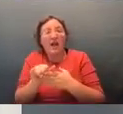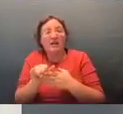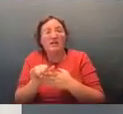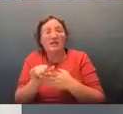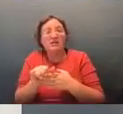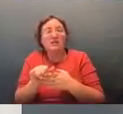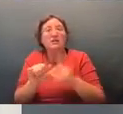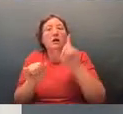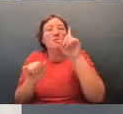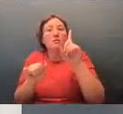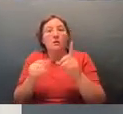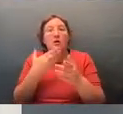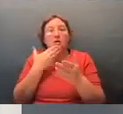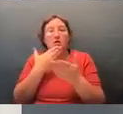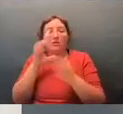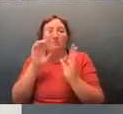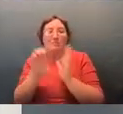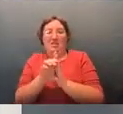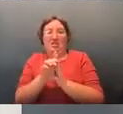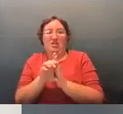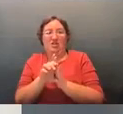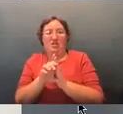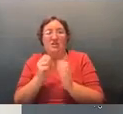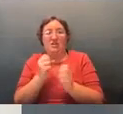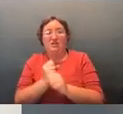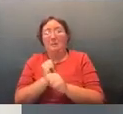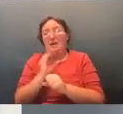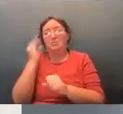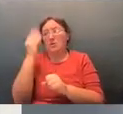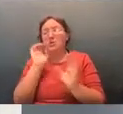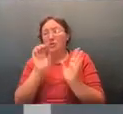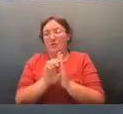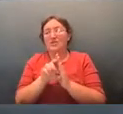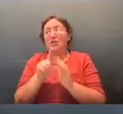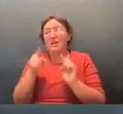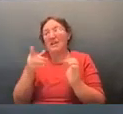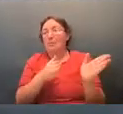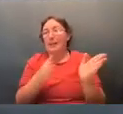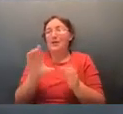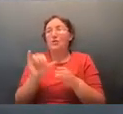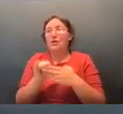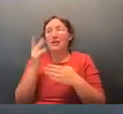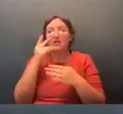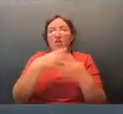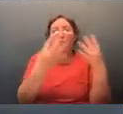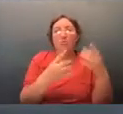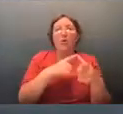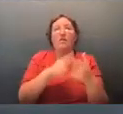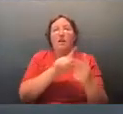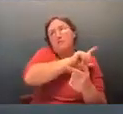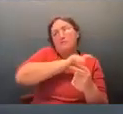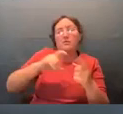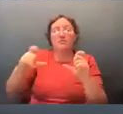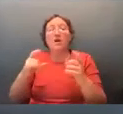it also makes the picture look pretty awesome itself. The Mountain Light Gallery has